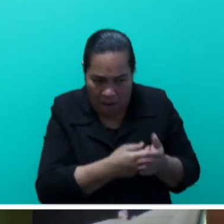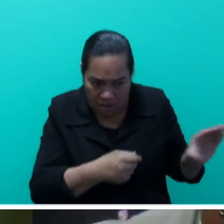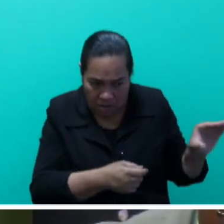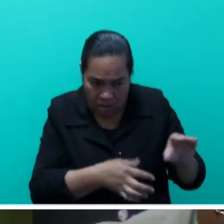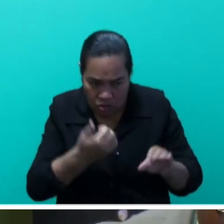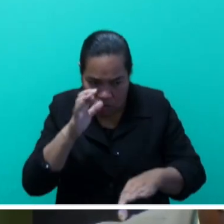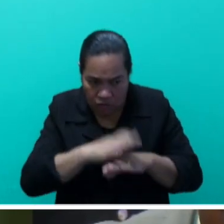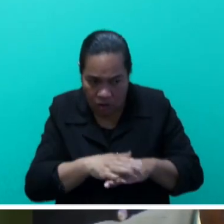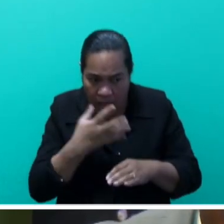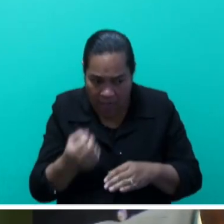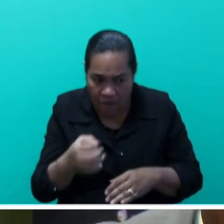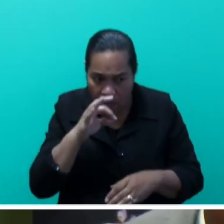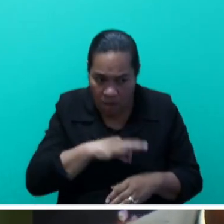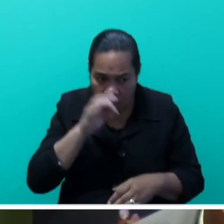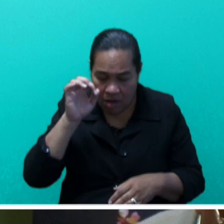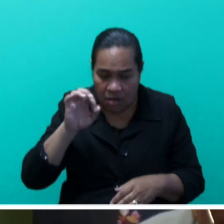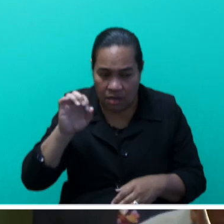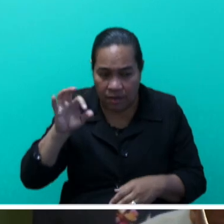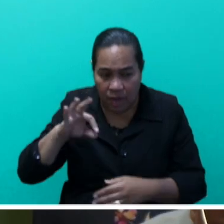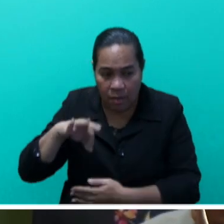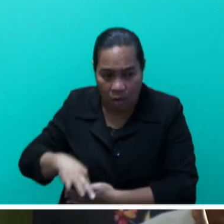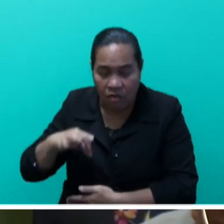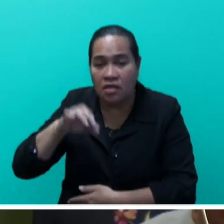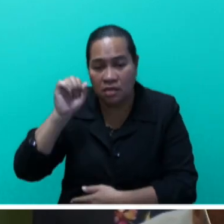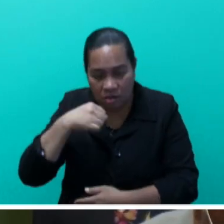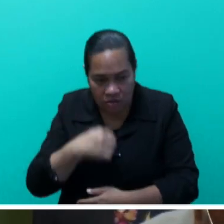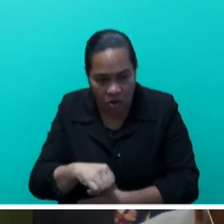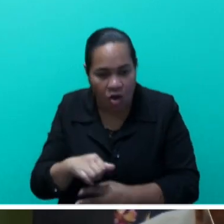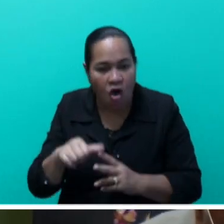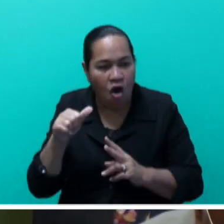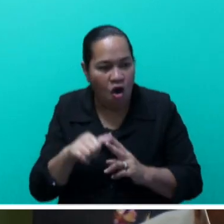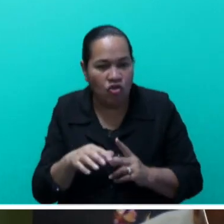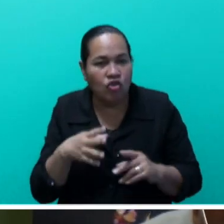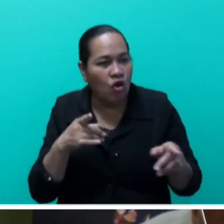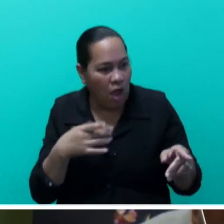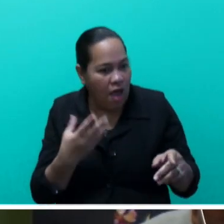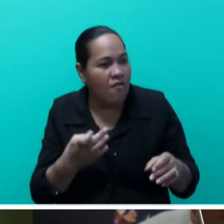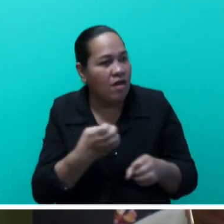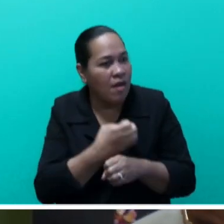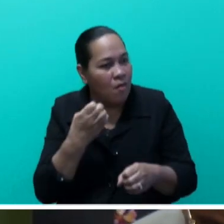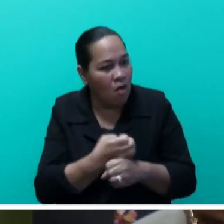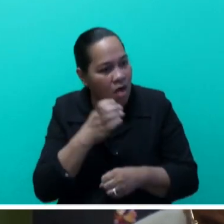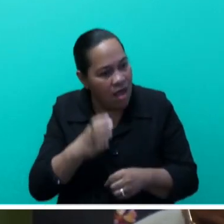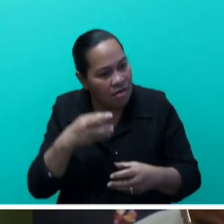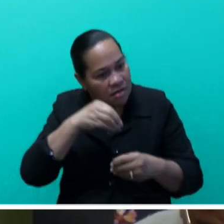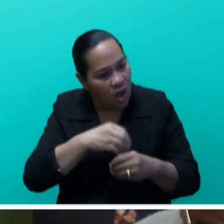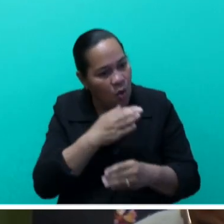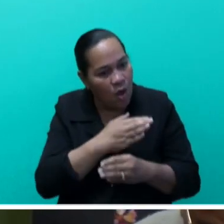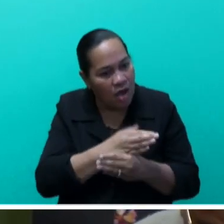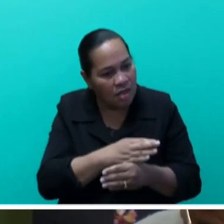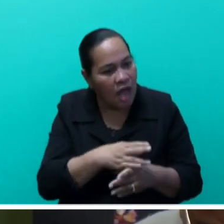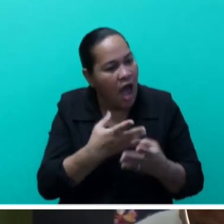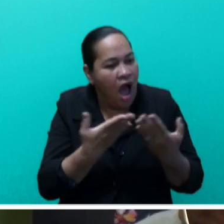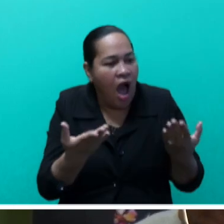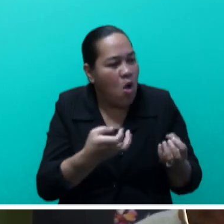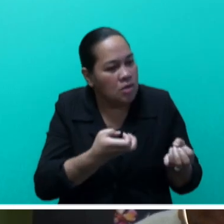in terms of employment created, livelihoods supported, growth in revenue, increased export